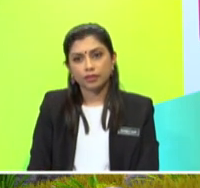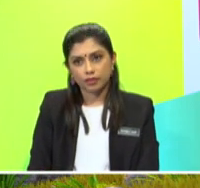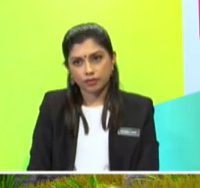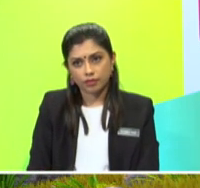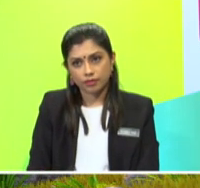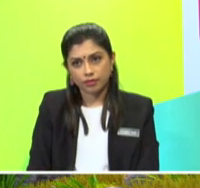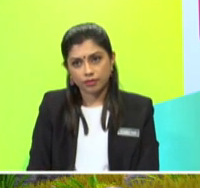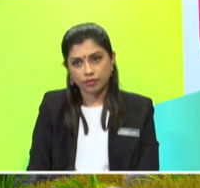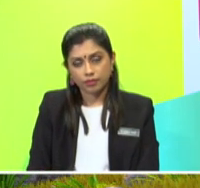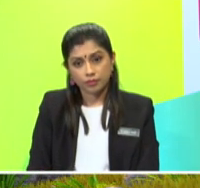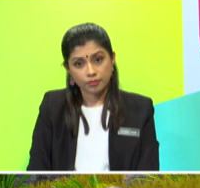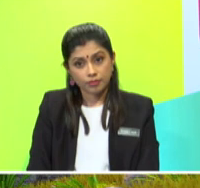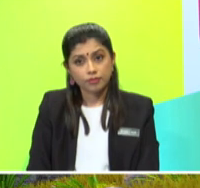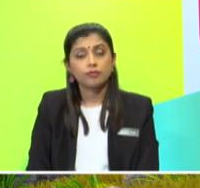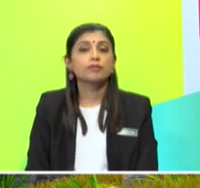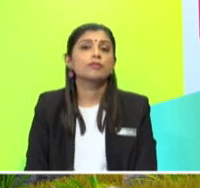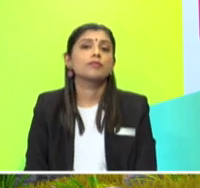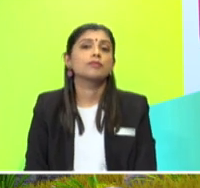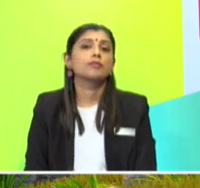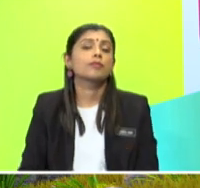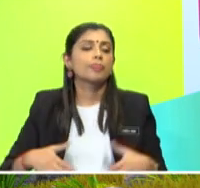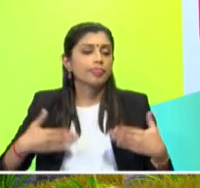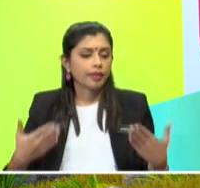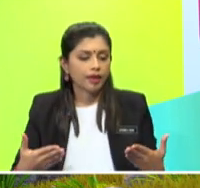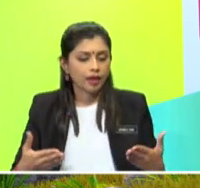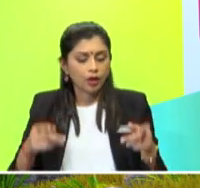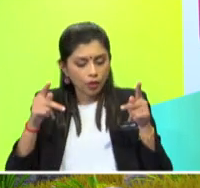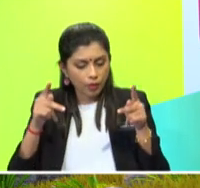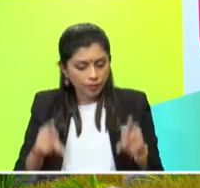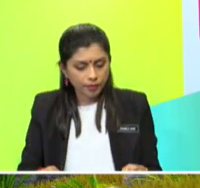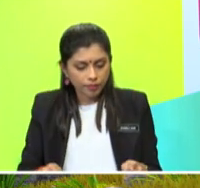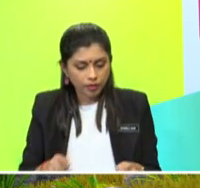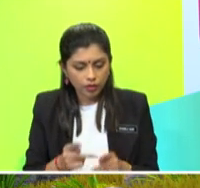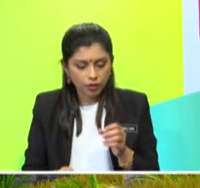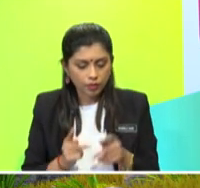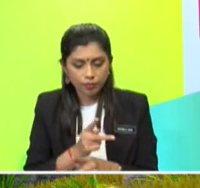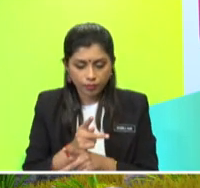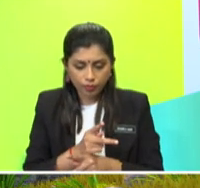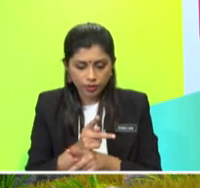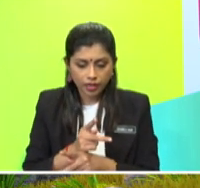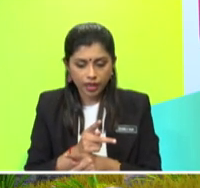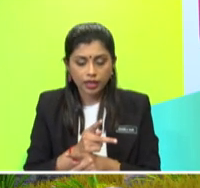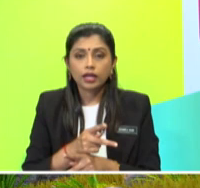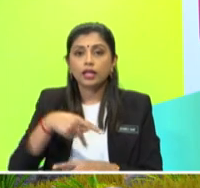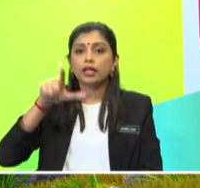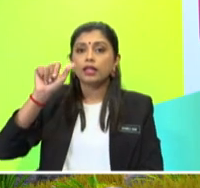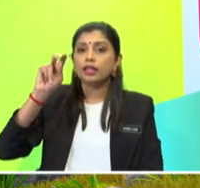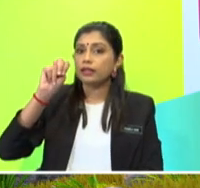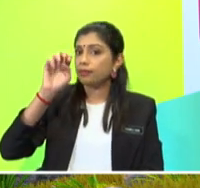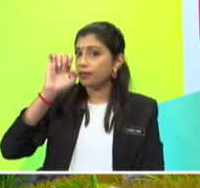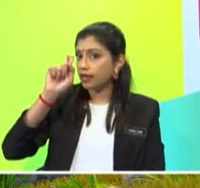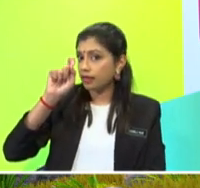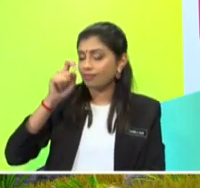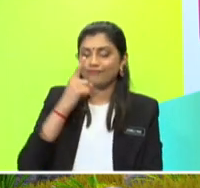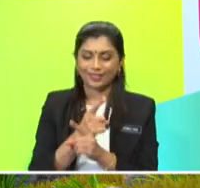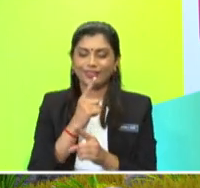What's the situation? The situation is how people protect the planet. Yes, something general. Good job. Okay,